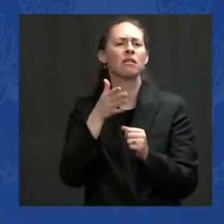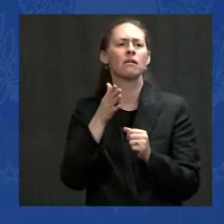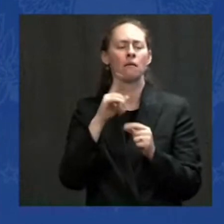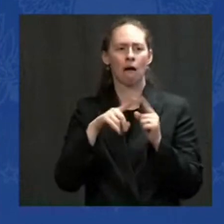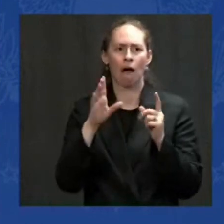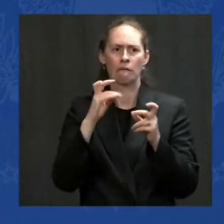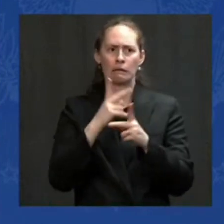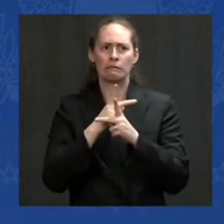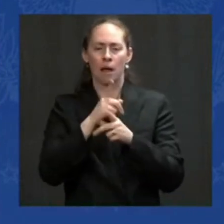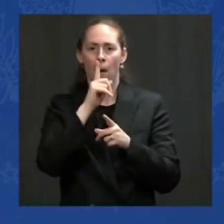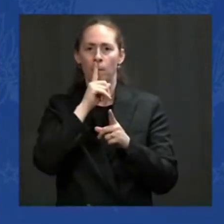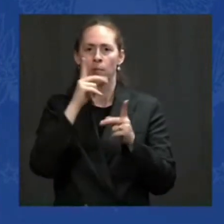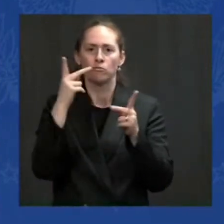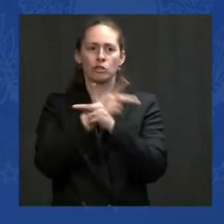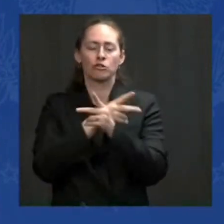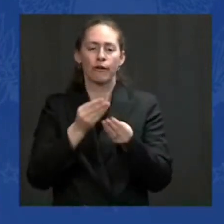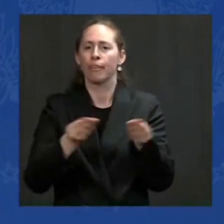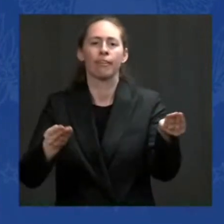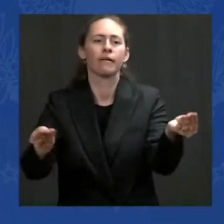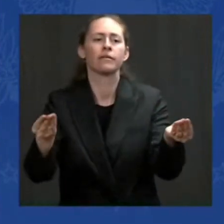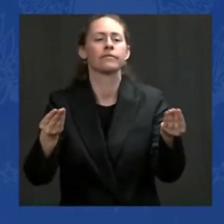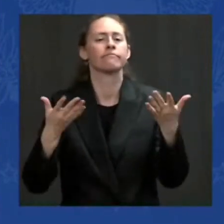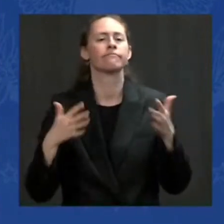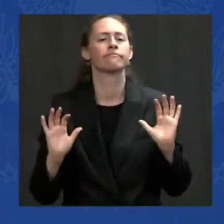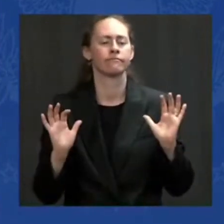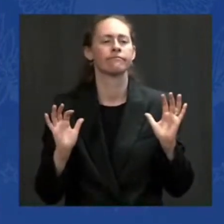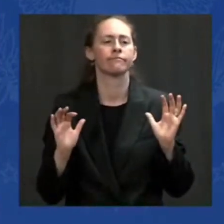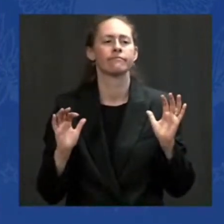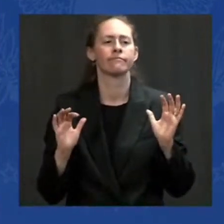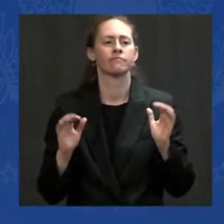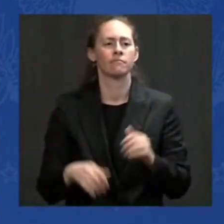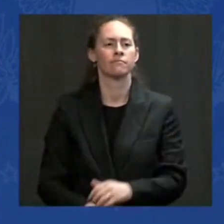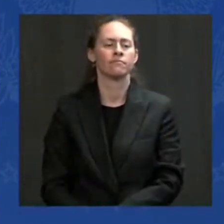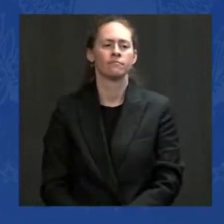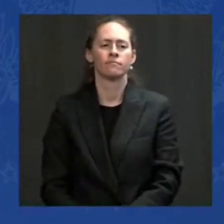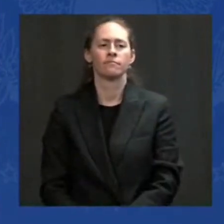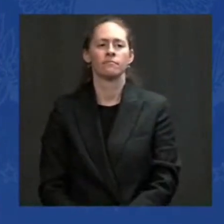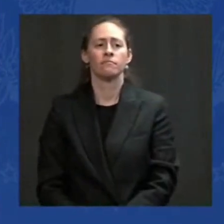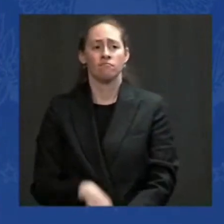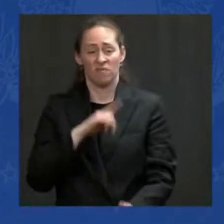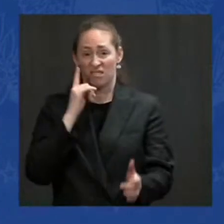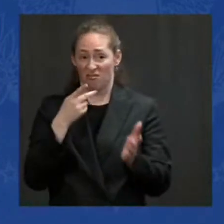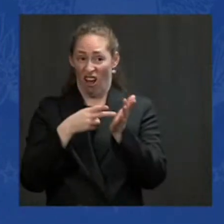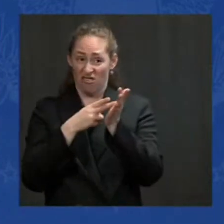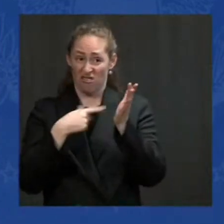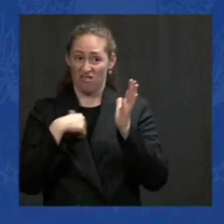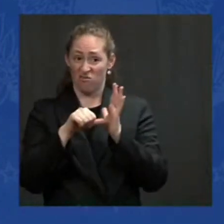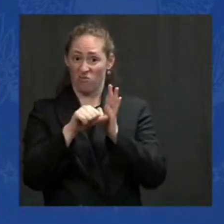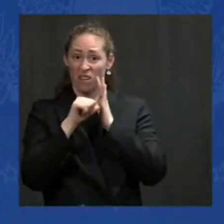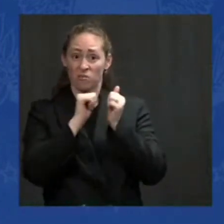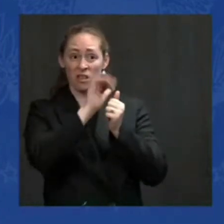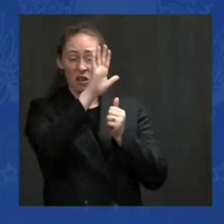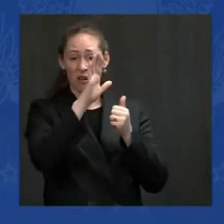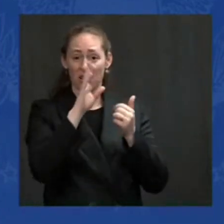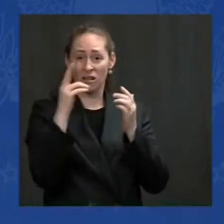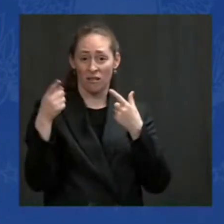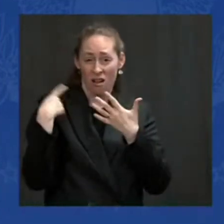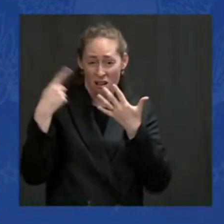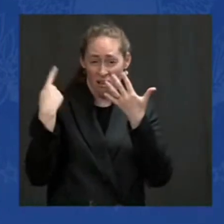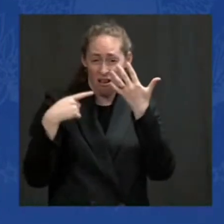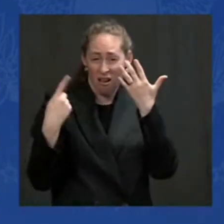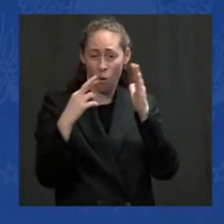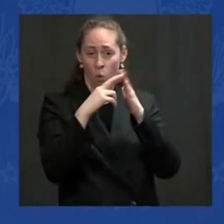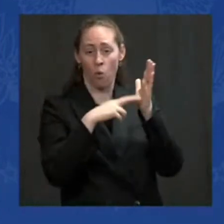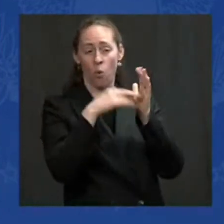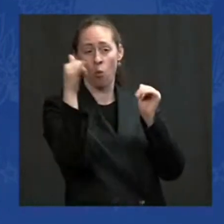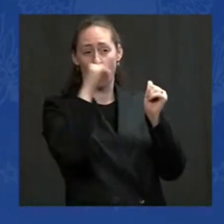is really something that I think is really quite impressive from what I have heard about it. The question about the First